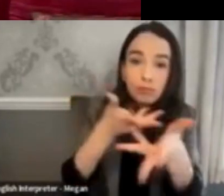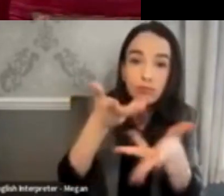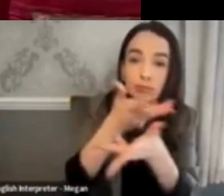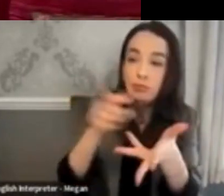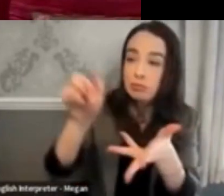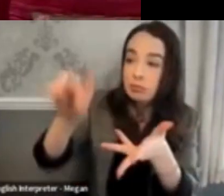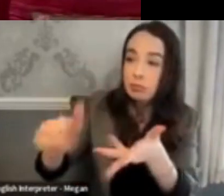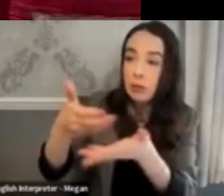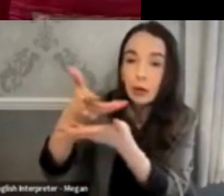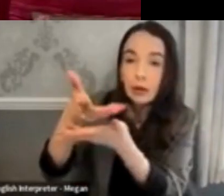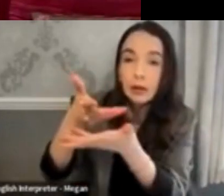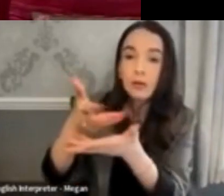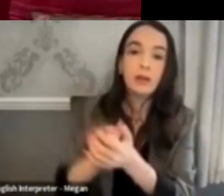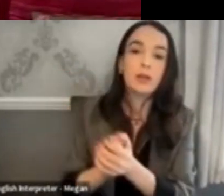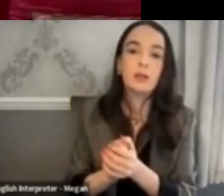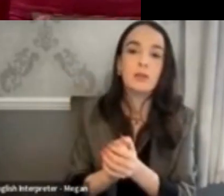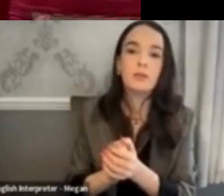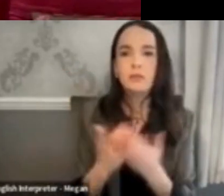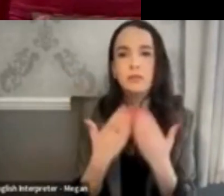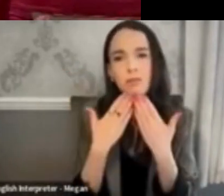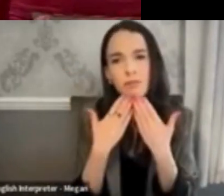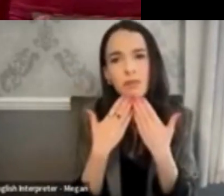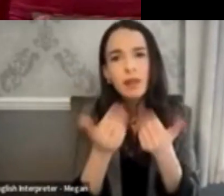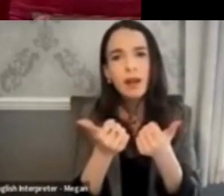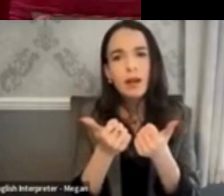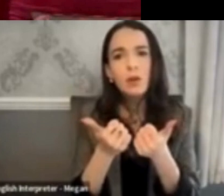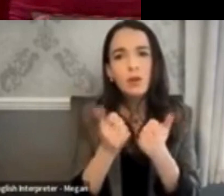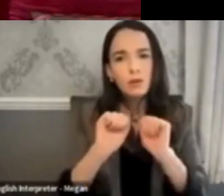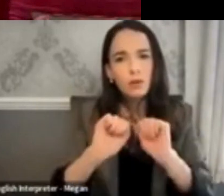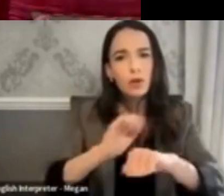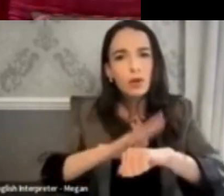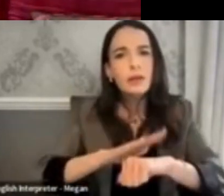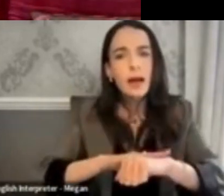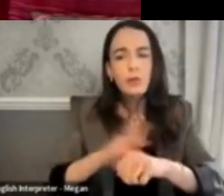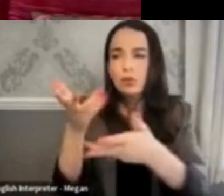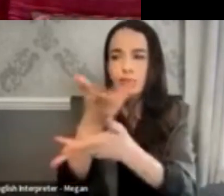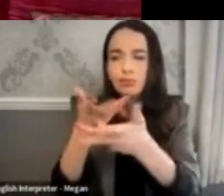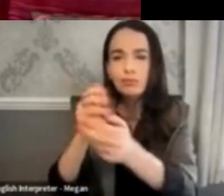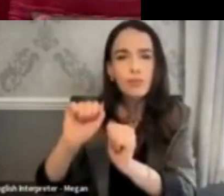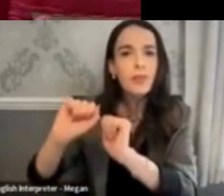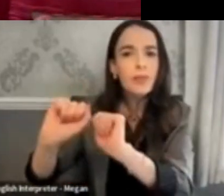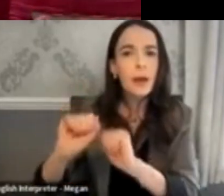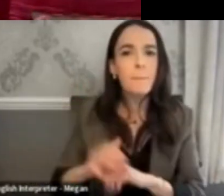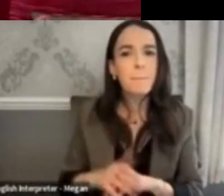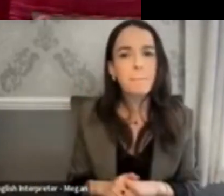I thank you very much for giving up your time to do this. They've